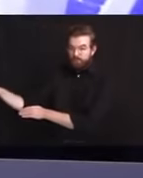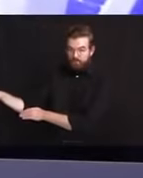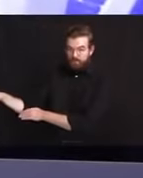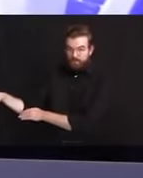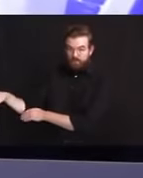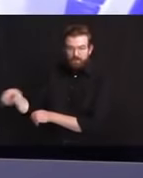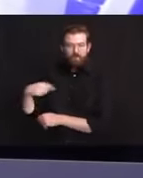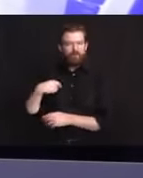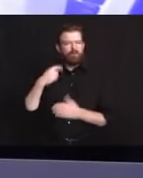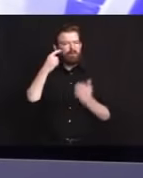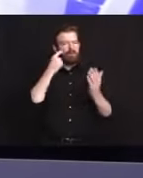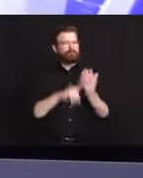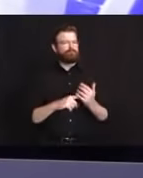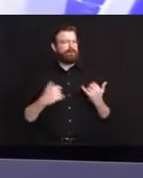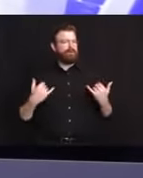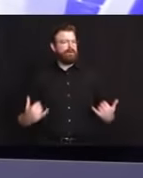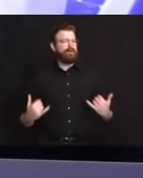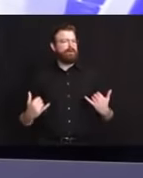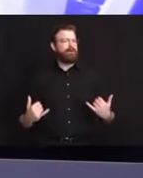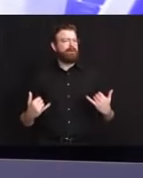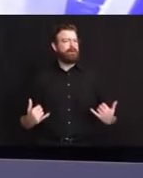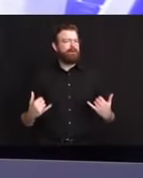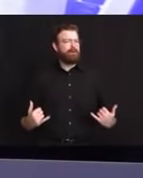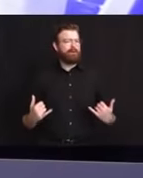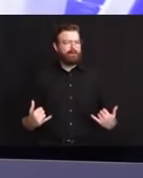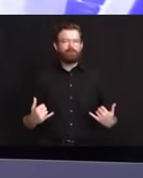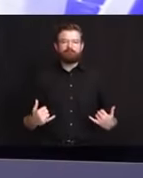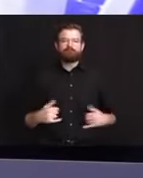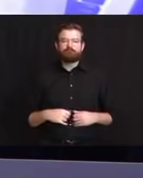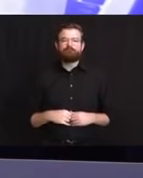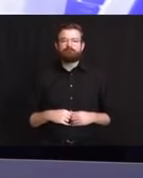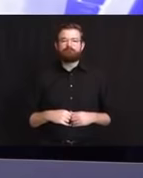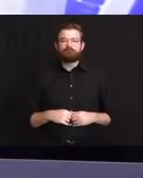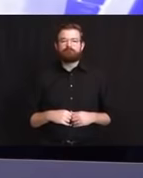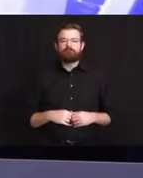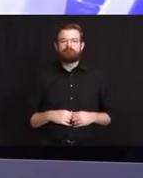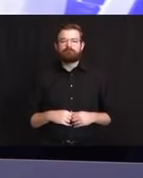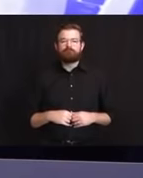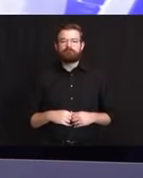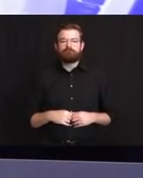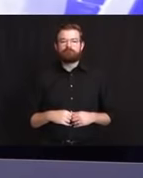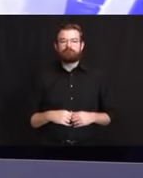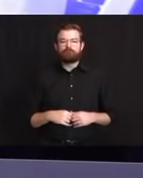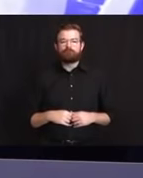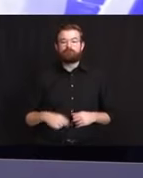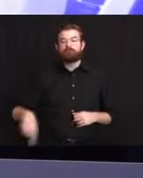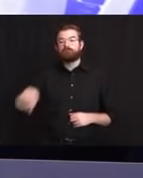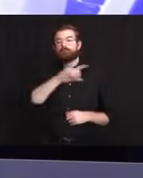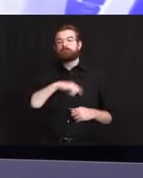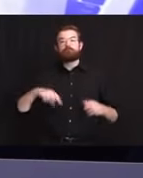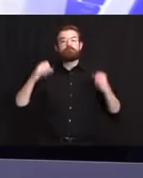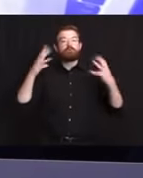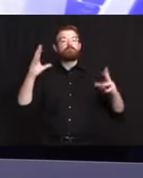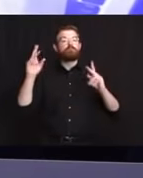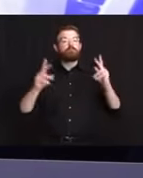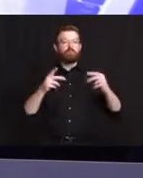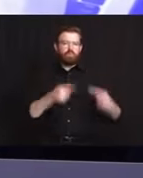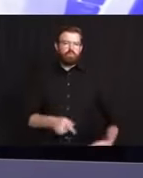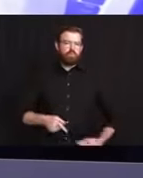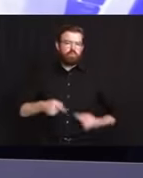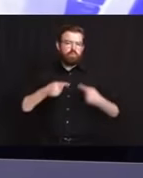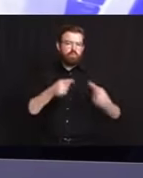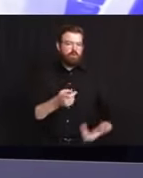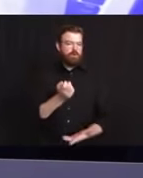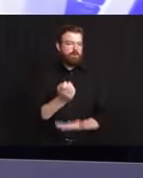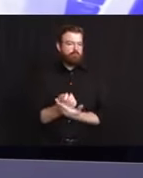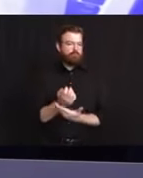of COVID-19 for many of our residents have been devastating. To help those in need, the Department of Health